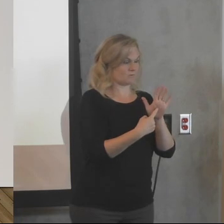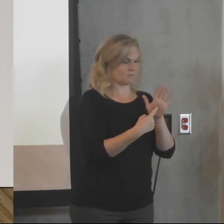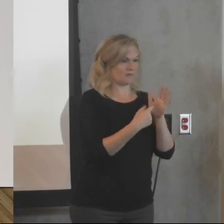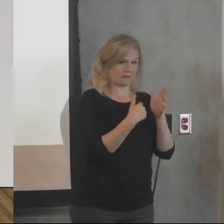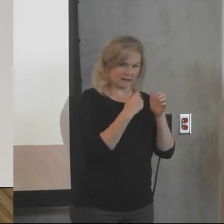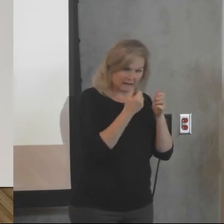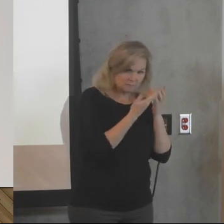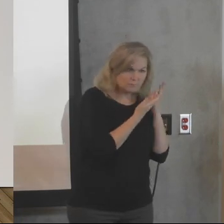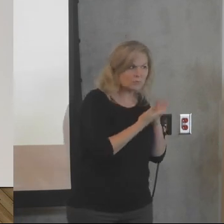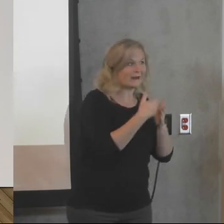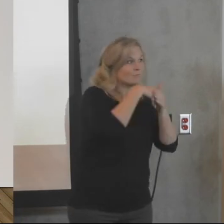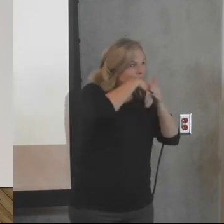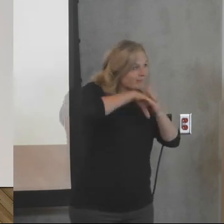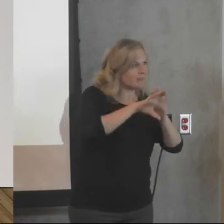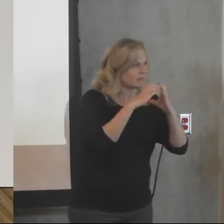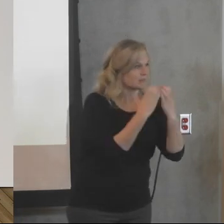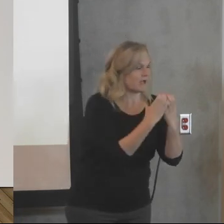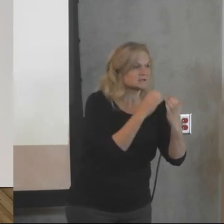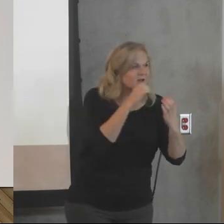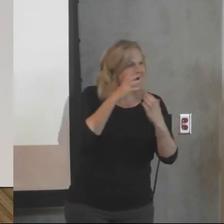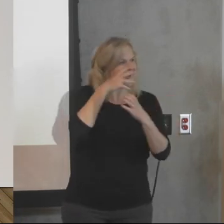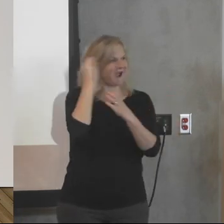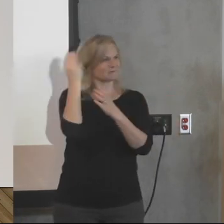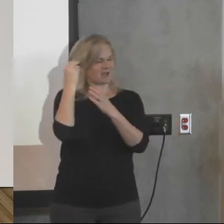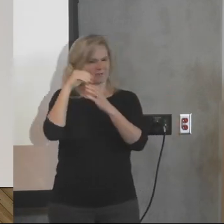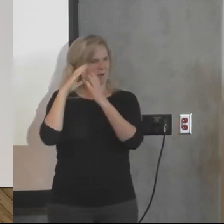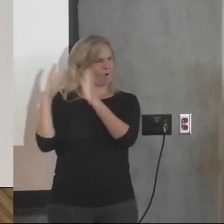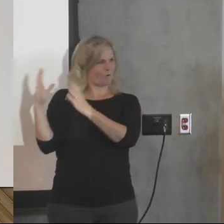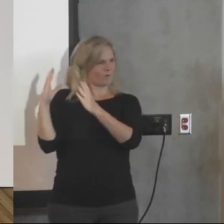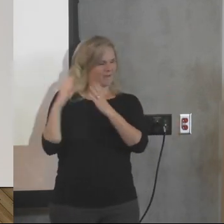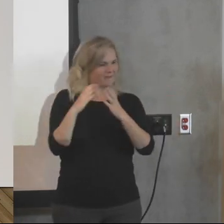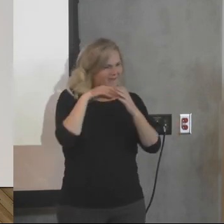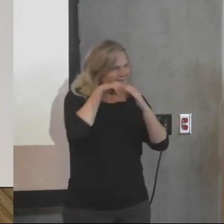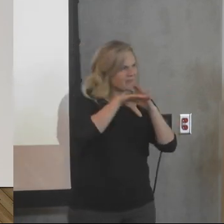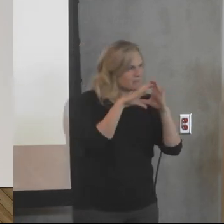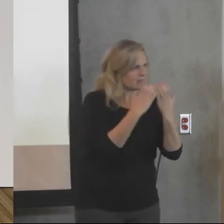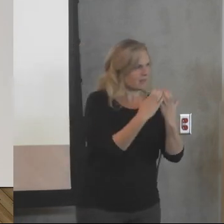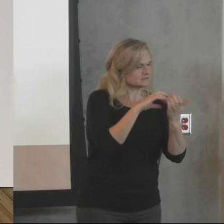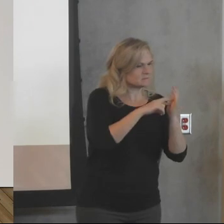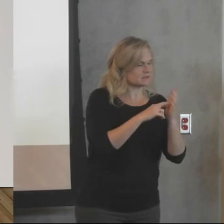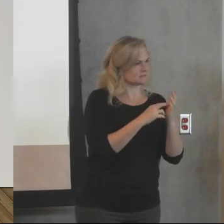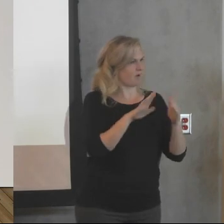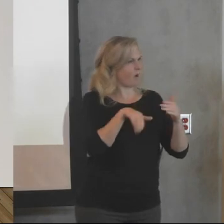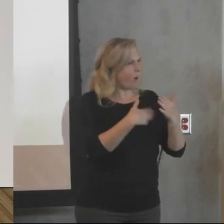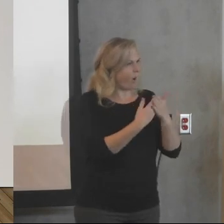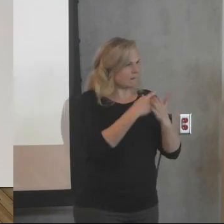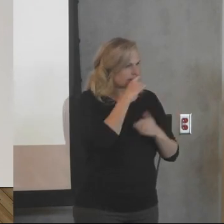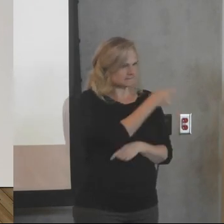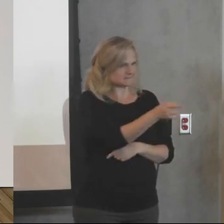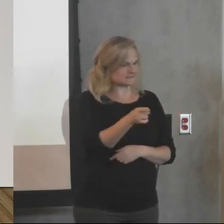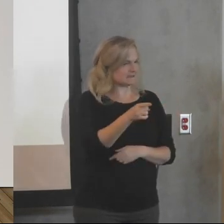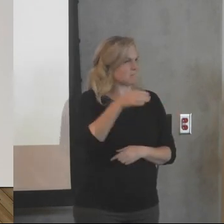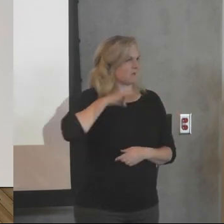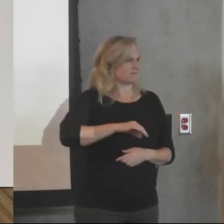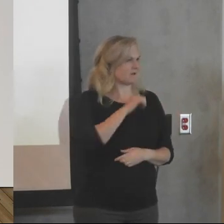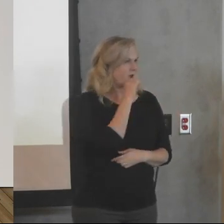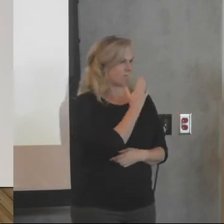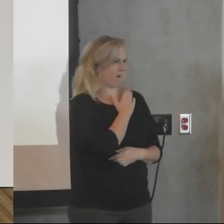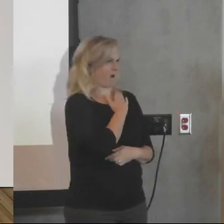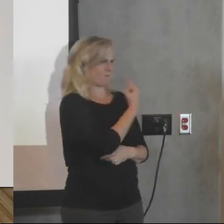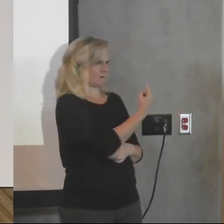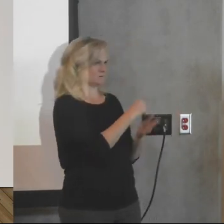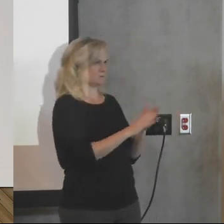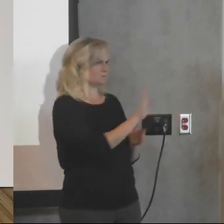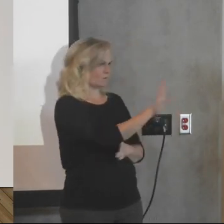in the classroom, and this is going to be beneficial for all the kids in the class, not just my one student or your